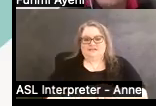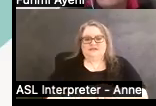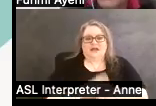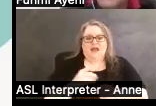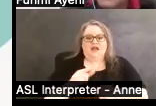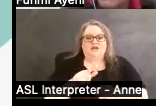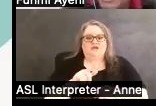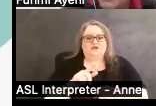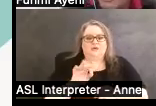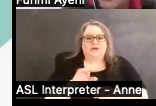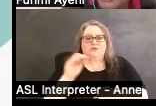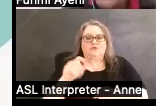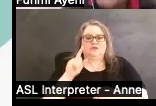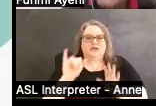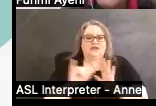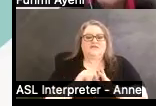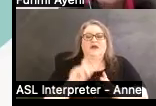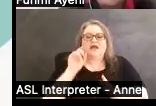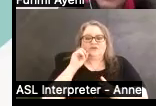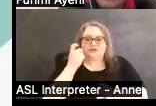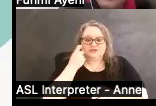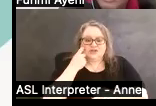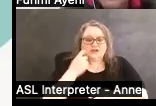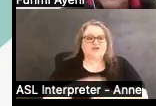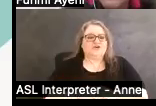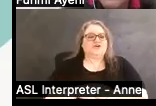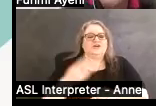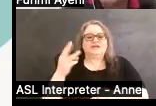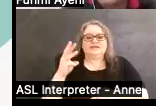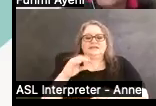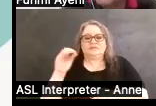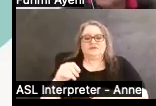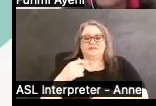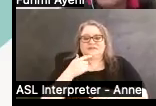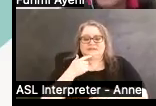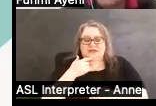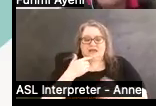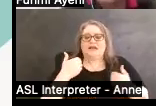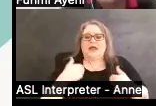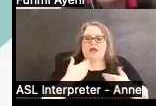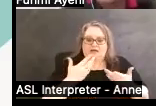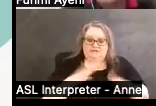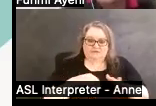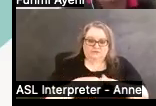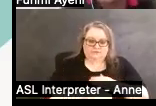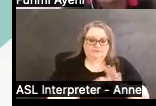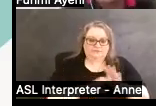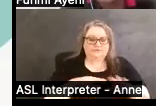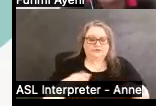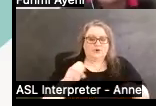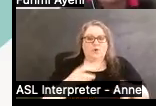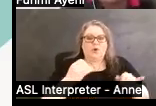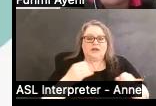the survivors who identified as transgender. 16% indicated that they had children or individuals who they were children